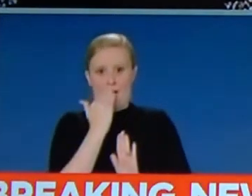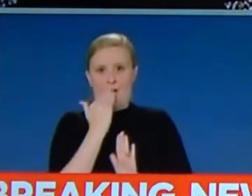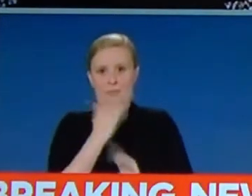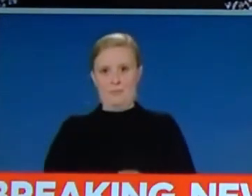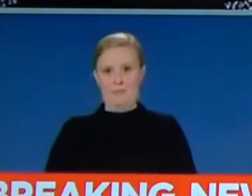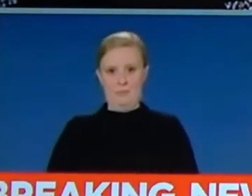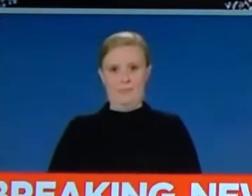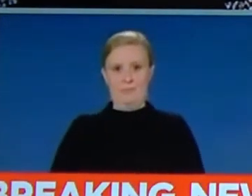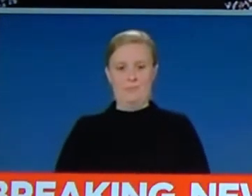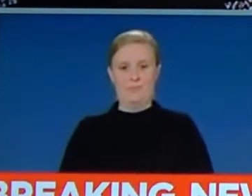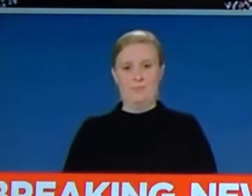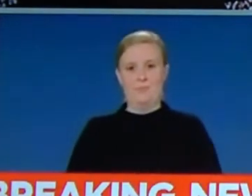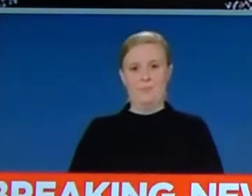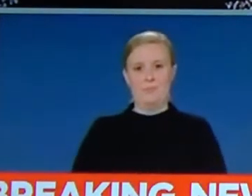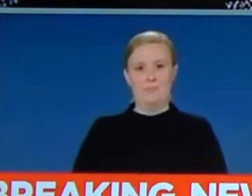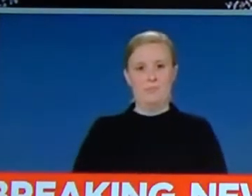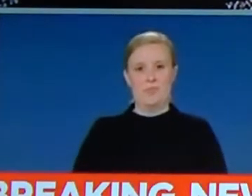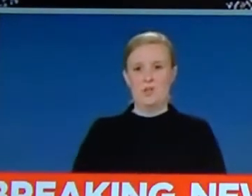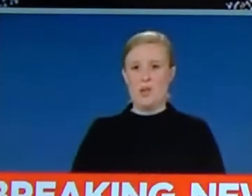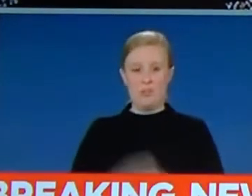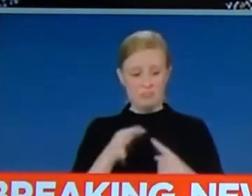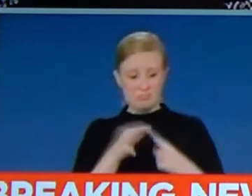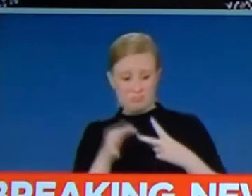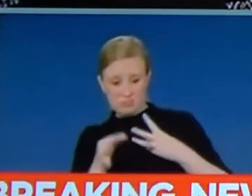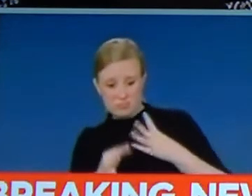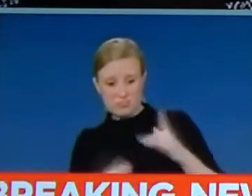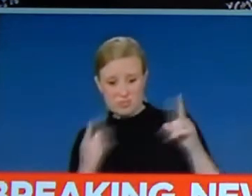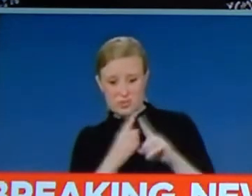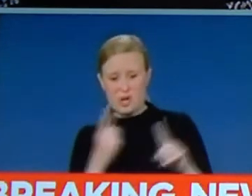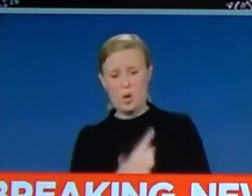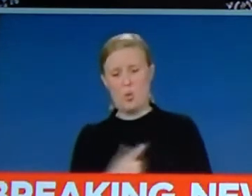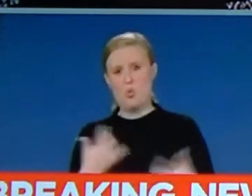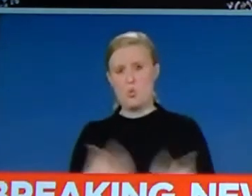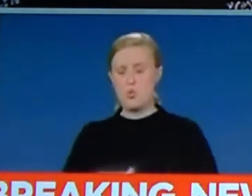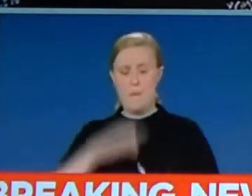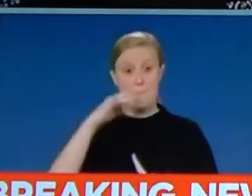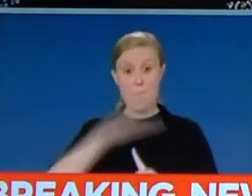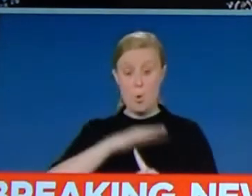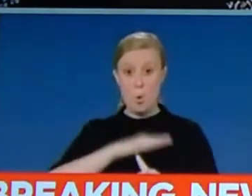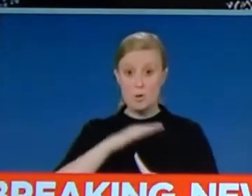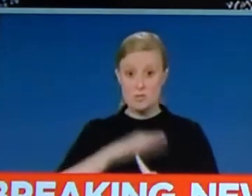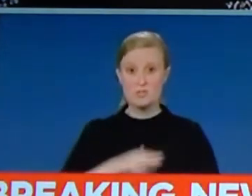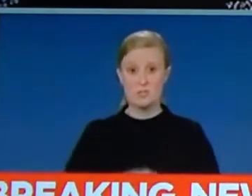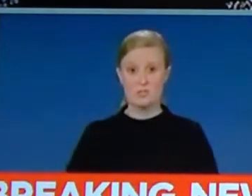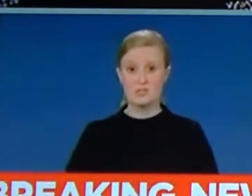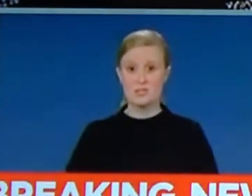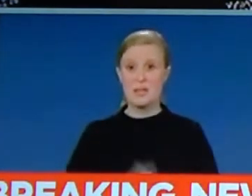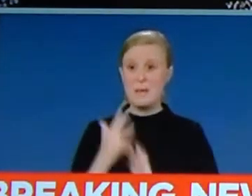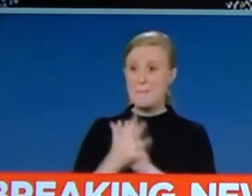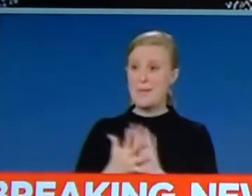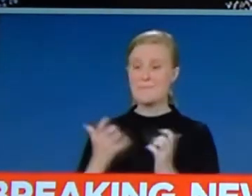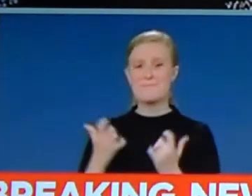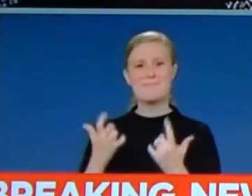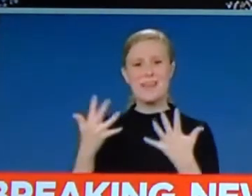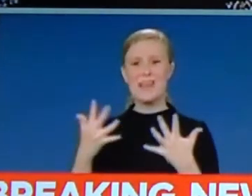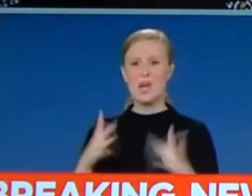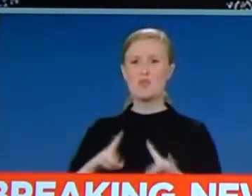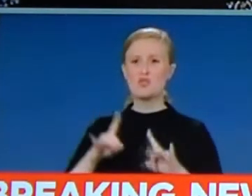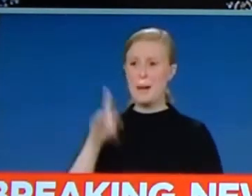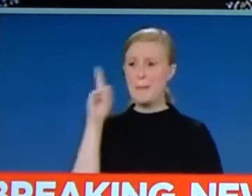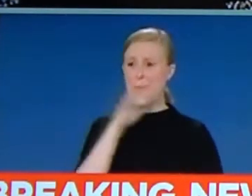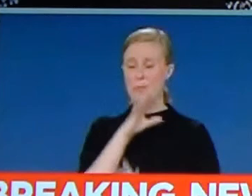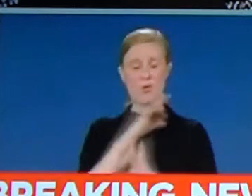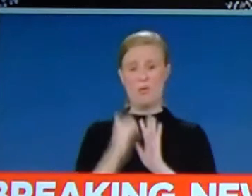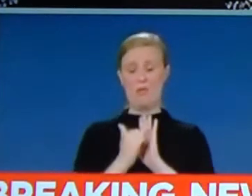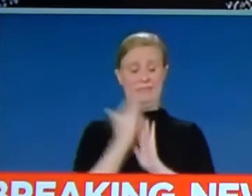of the jobs. So these are incredibly important changes. They would have saved tens of thousands of jobs, and I might also add they have been